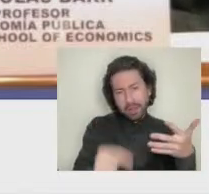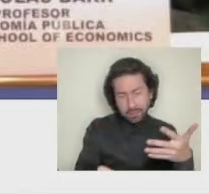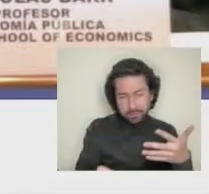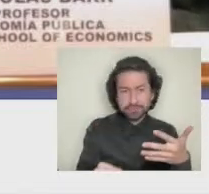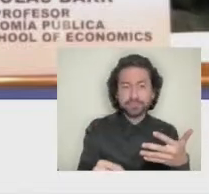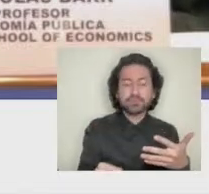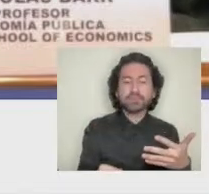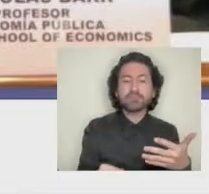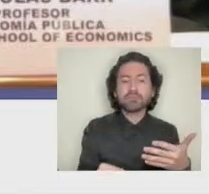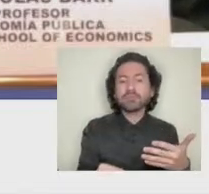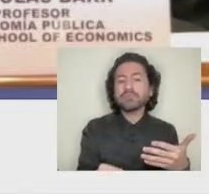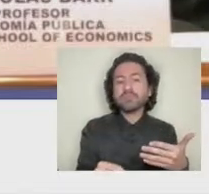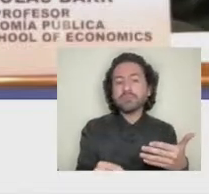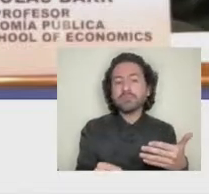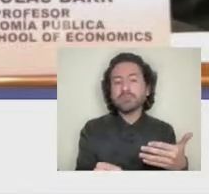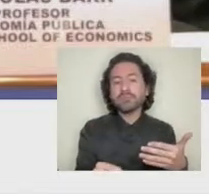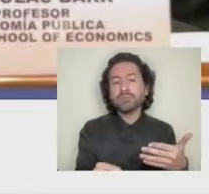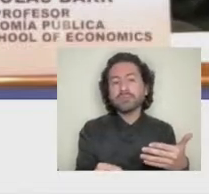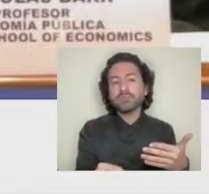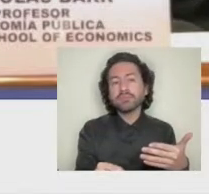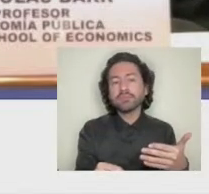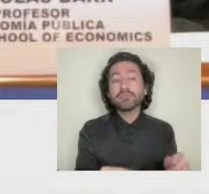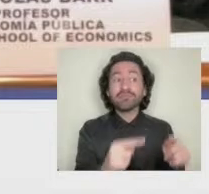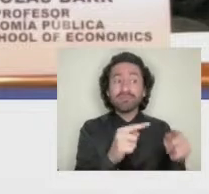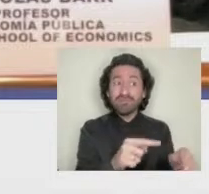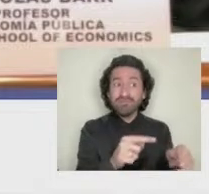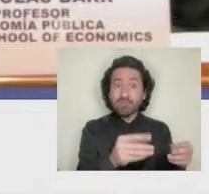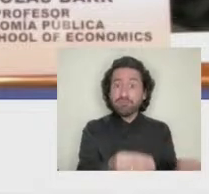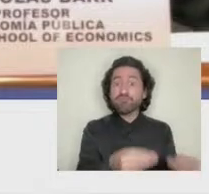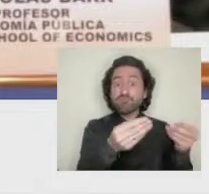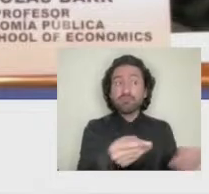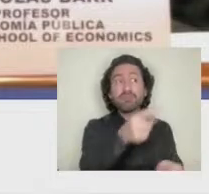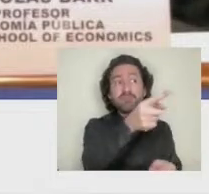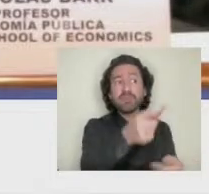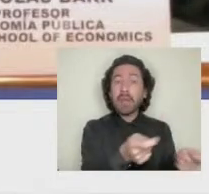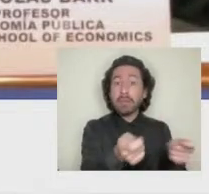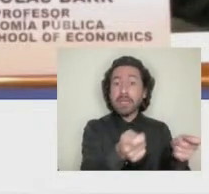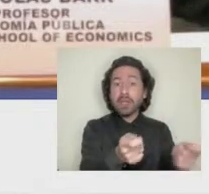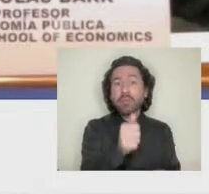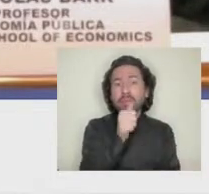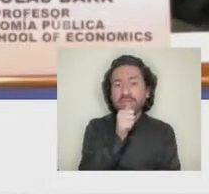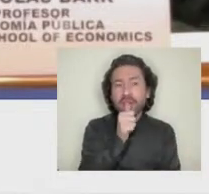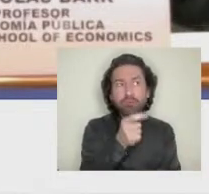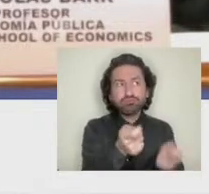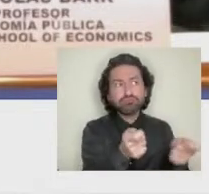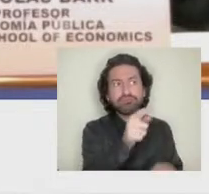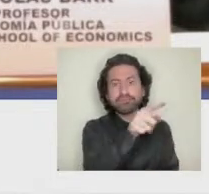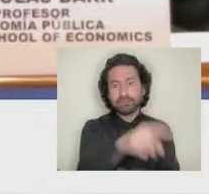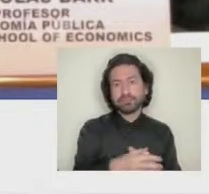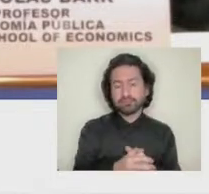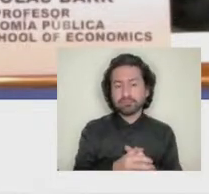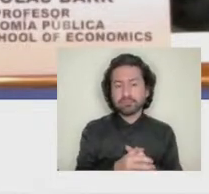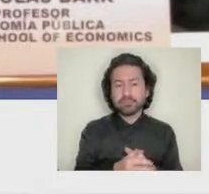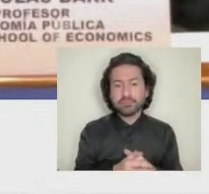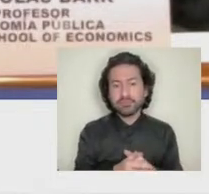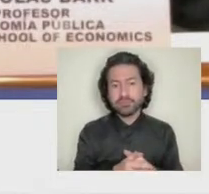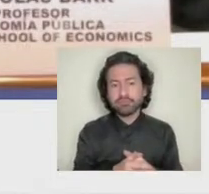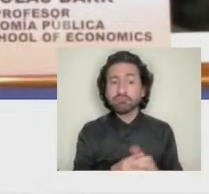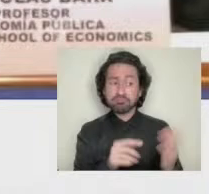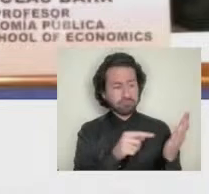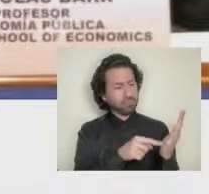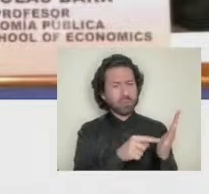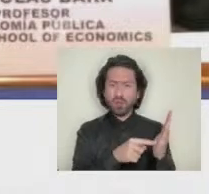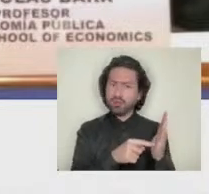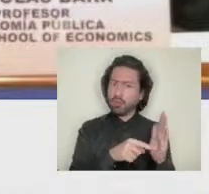to make the investment choices. A very clever bit of design they're experimenting with. Workers may